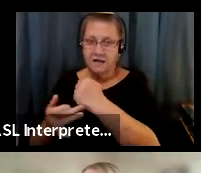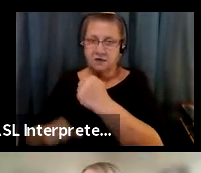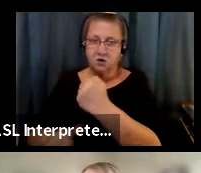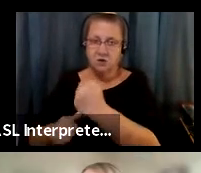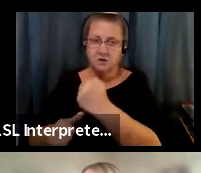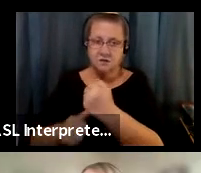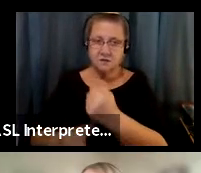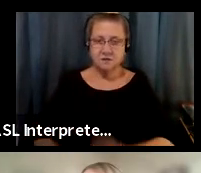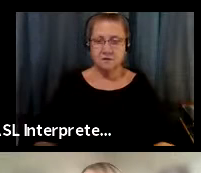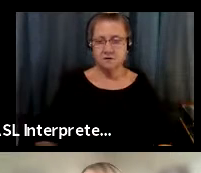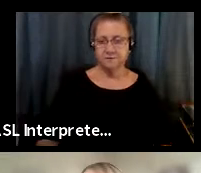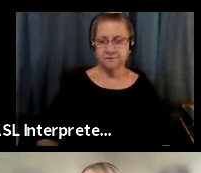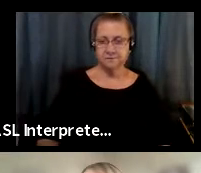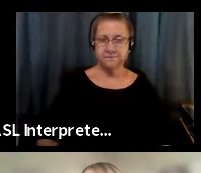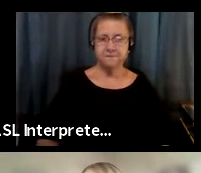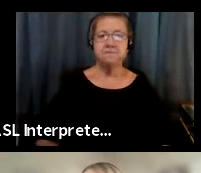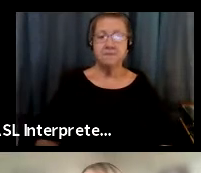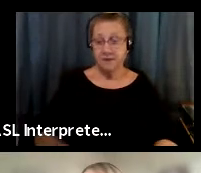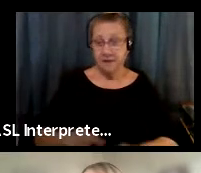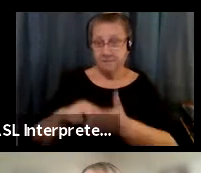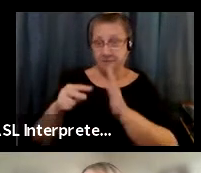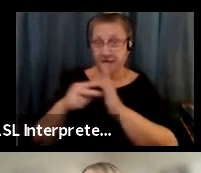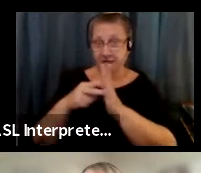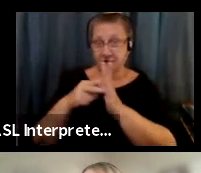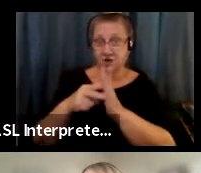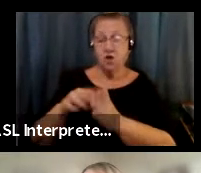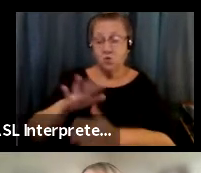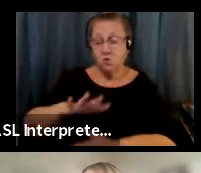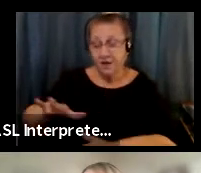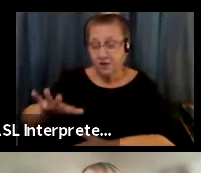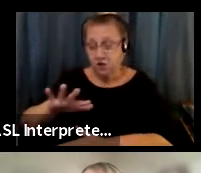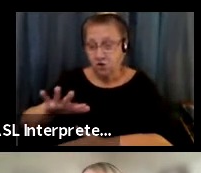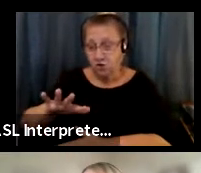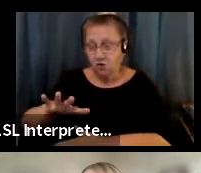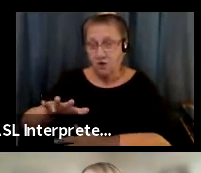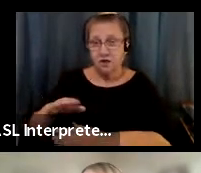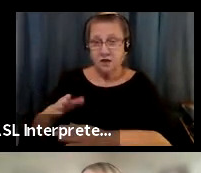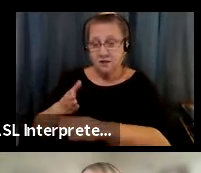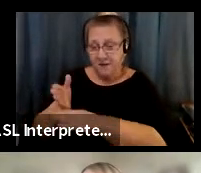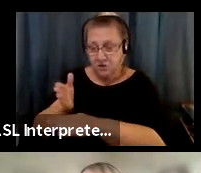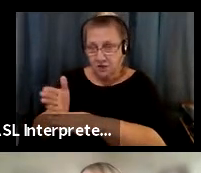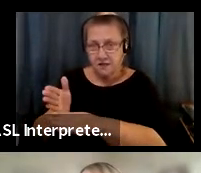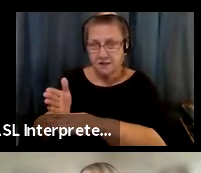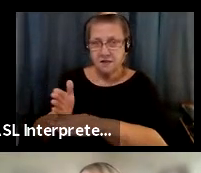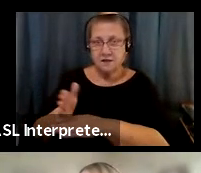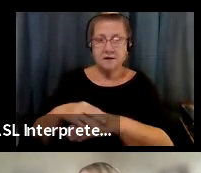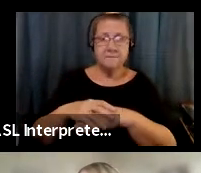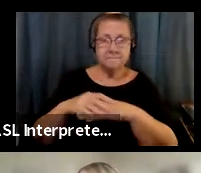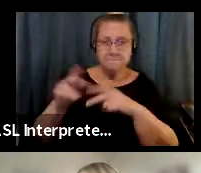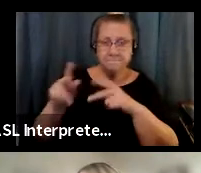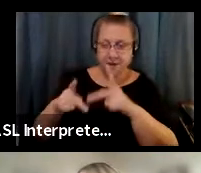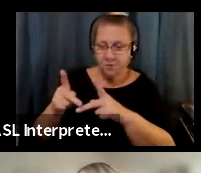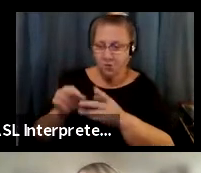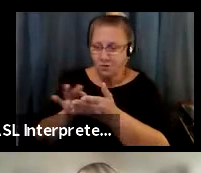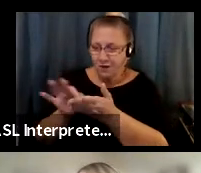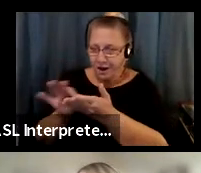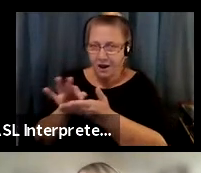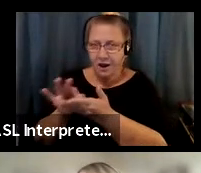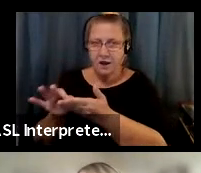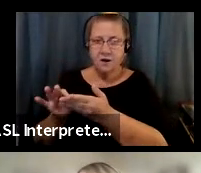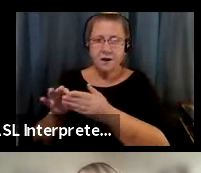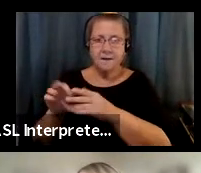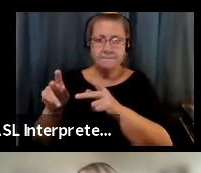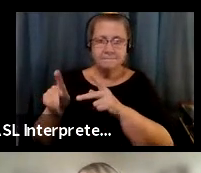assistance. That means regional specialists, resource specialists, population subject matter experts, for example, for